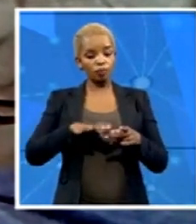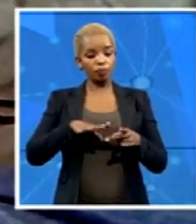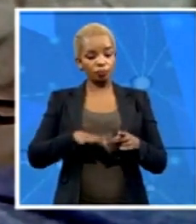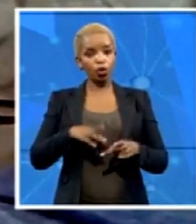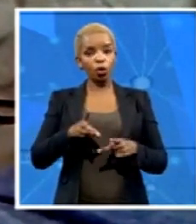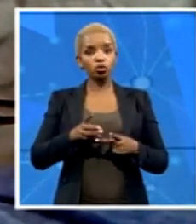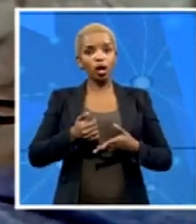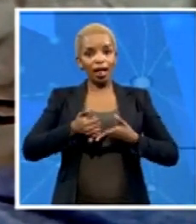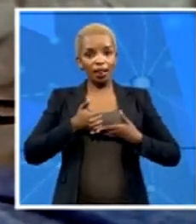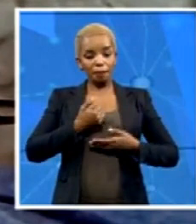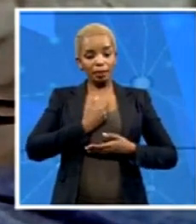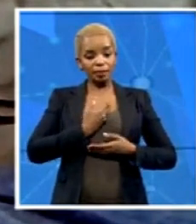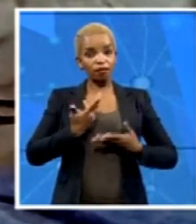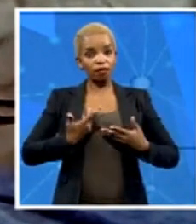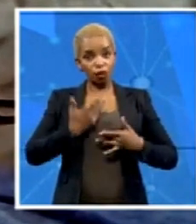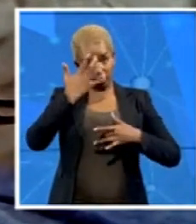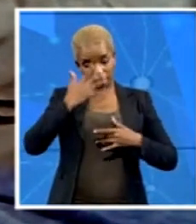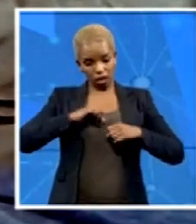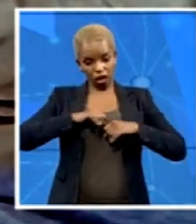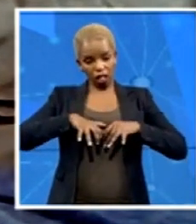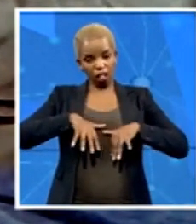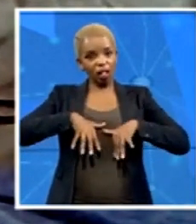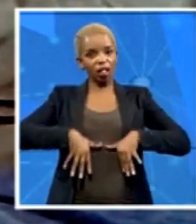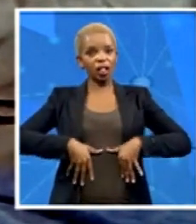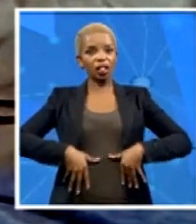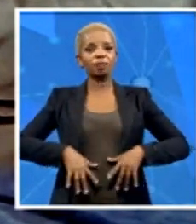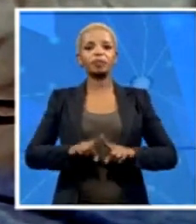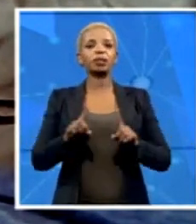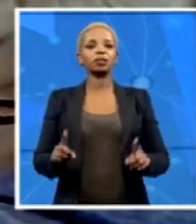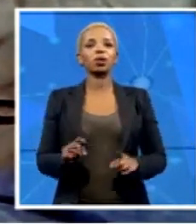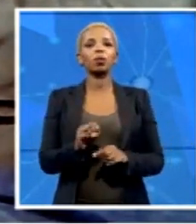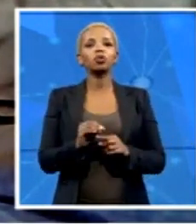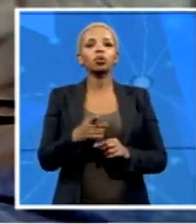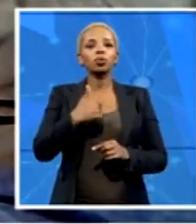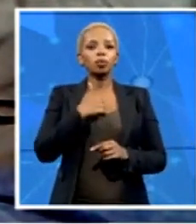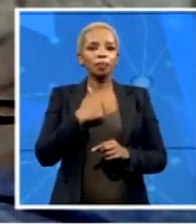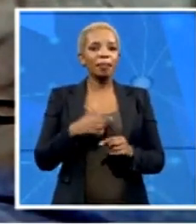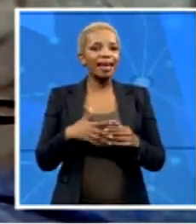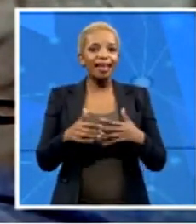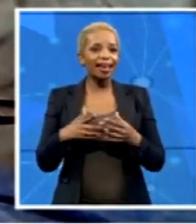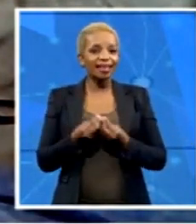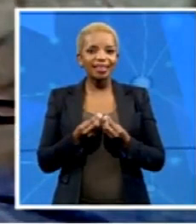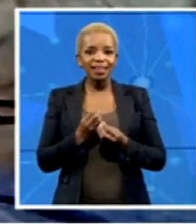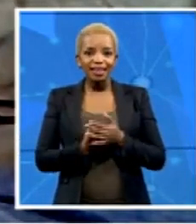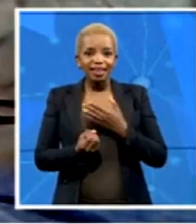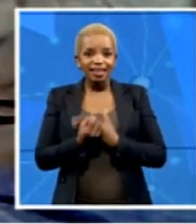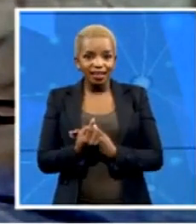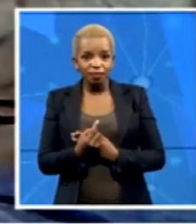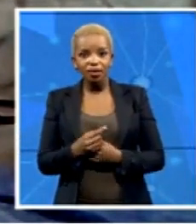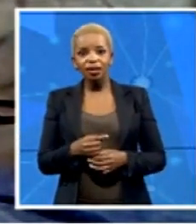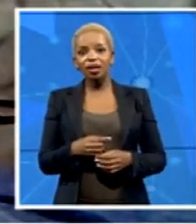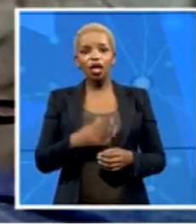suppressants, I'm highly susceptible to anything floating around. Mm-hmm. So flu, any kind of germs that there